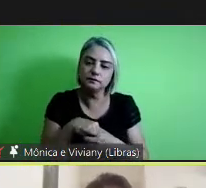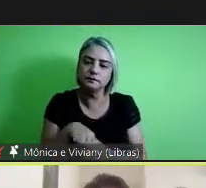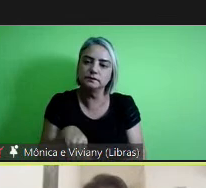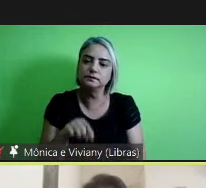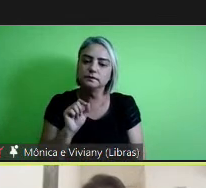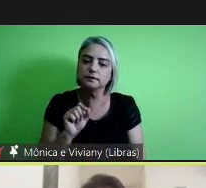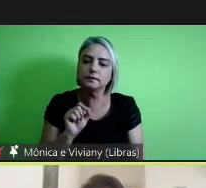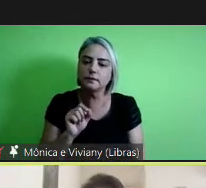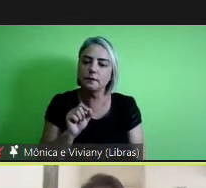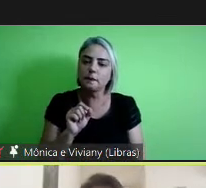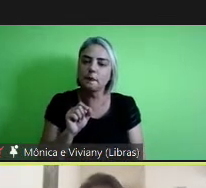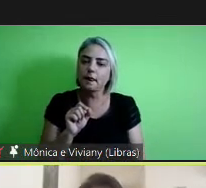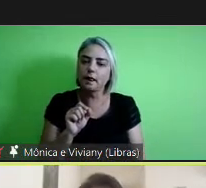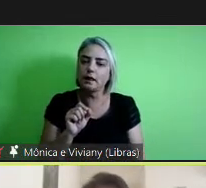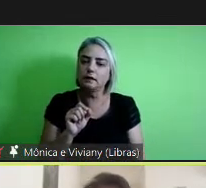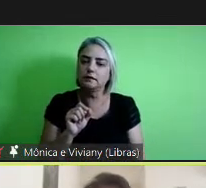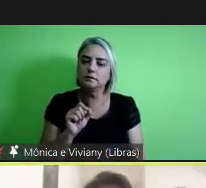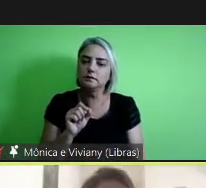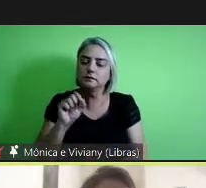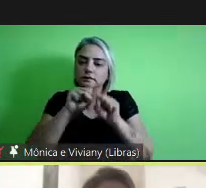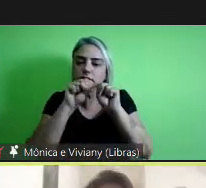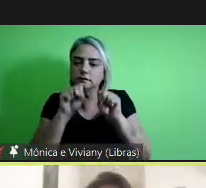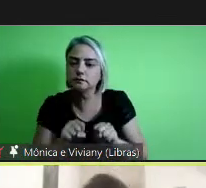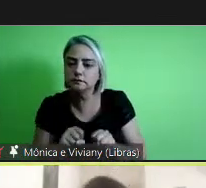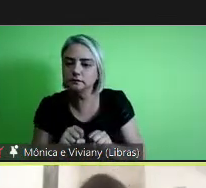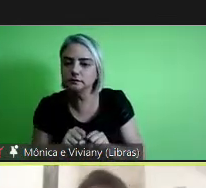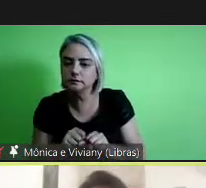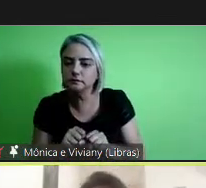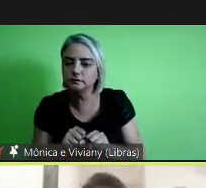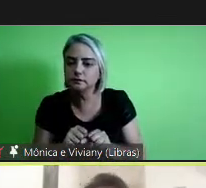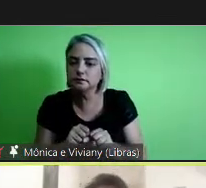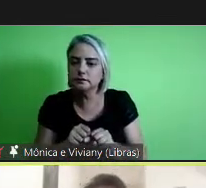within this perspective,